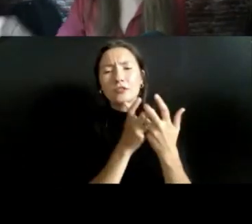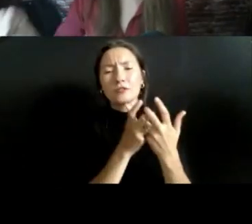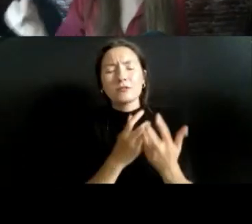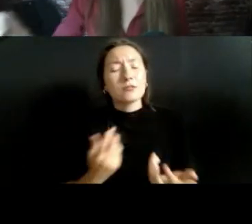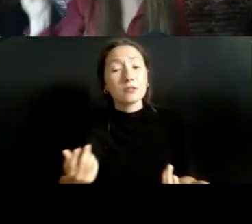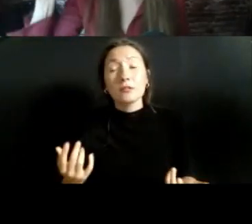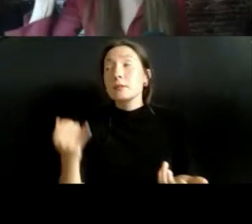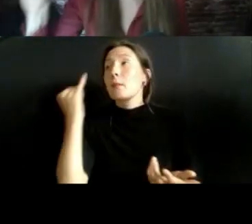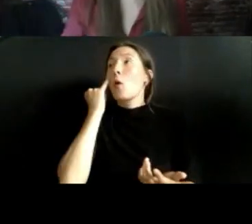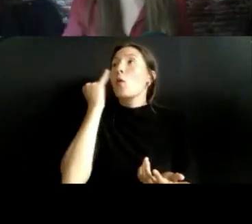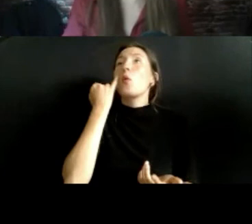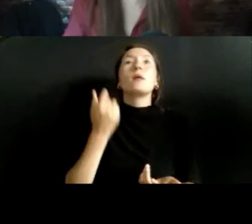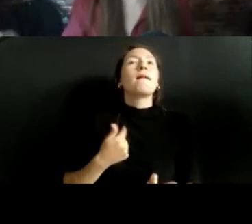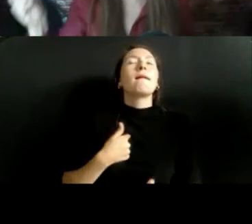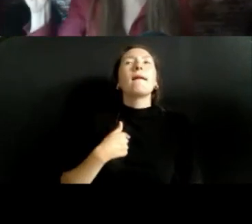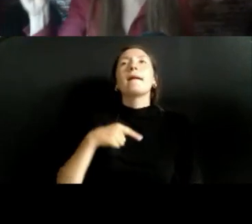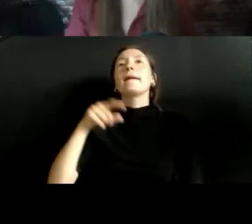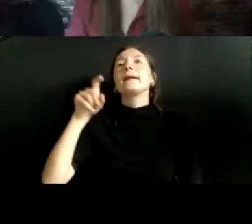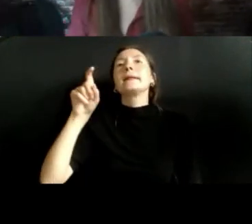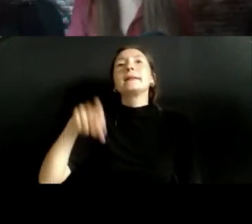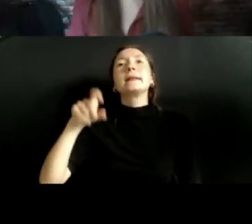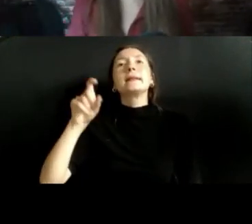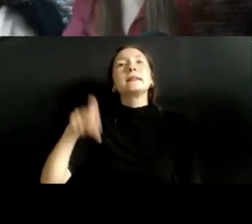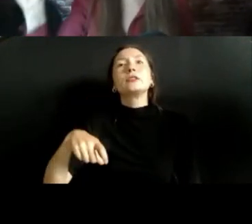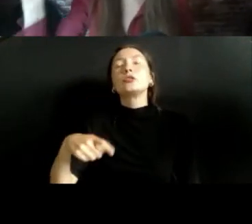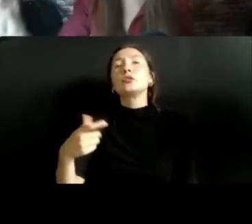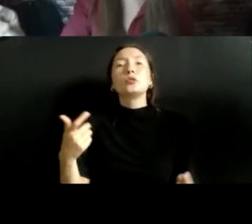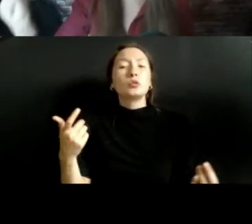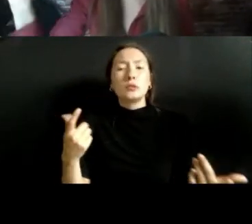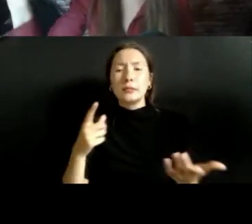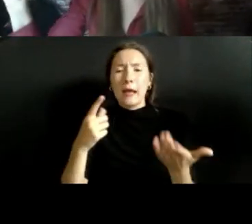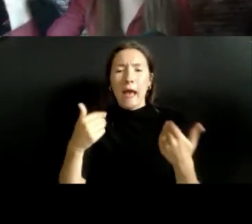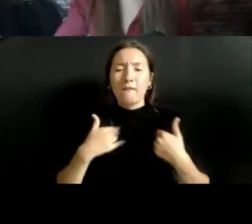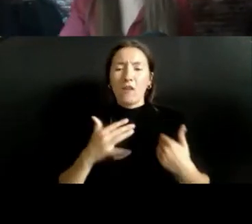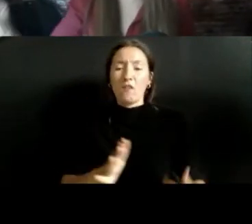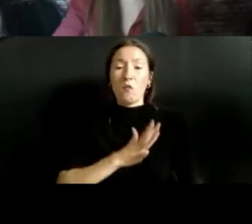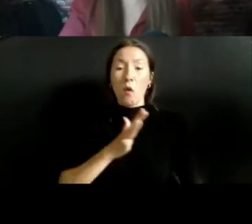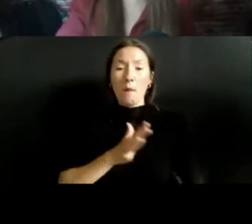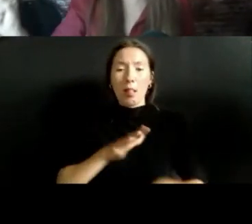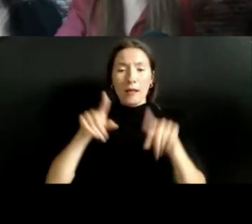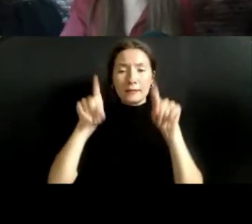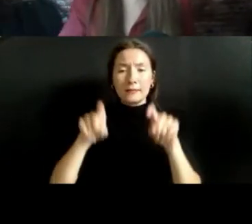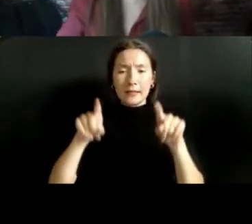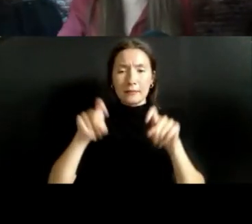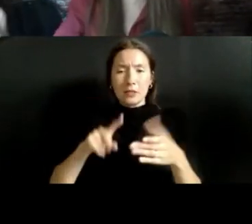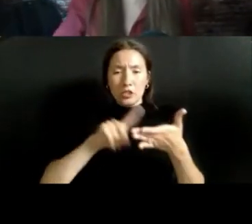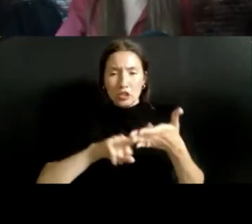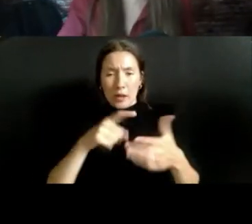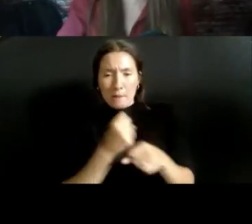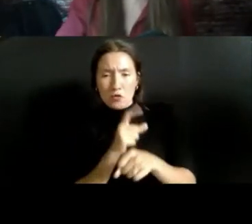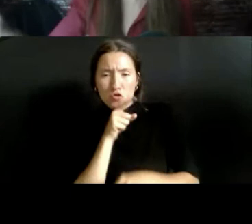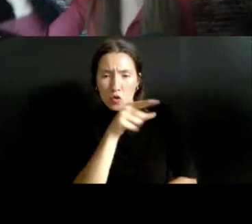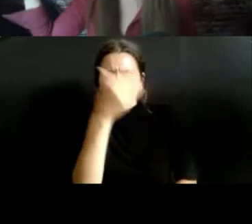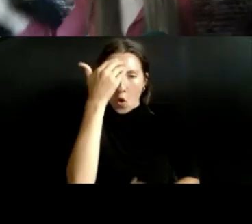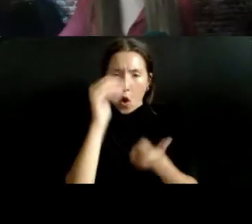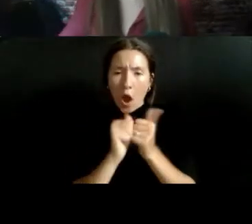that this person can use our mortgage underwriting software, I will have somebody sit down with them and assess their